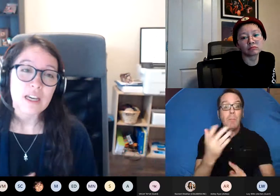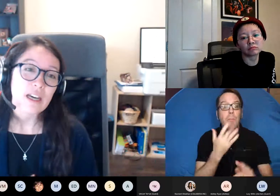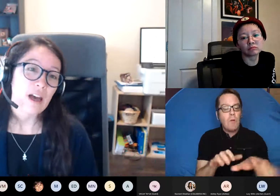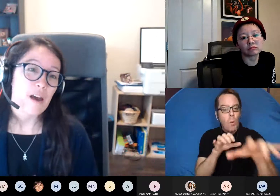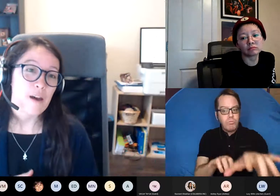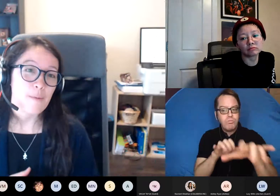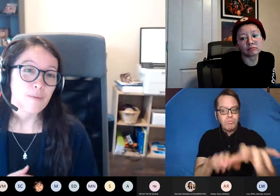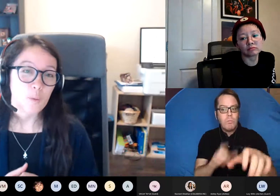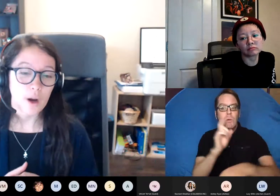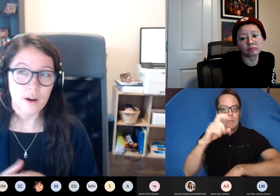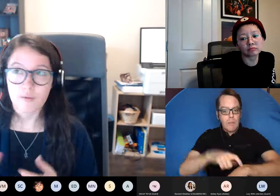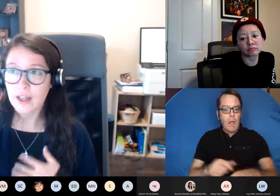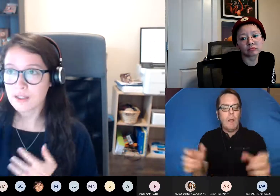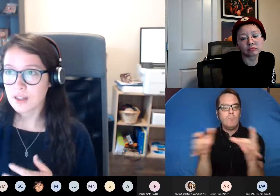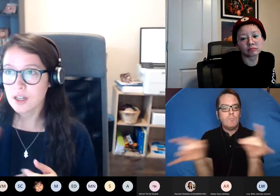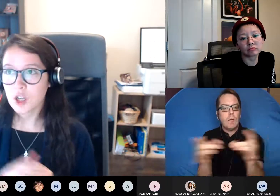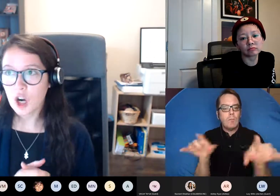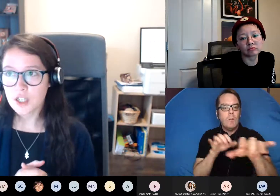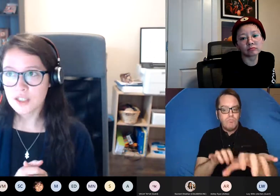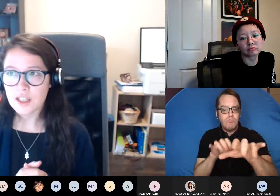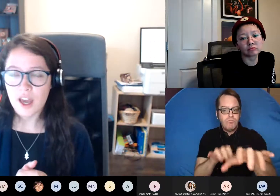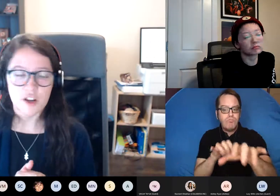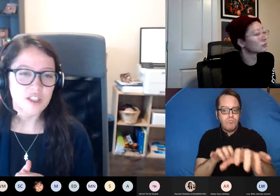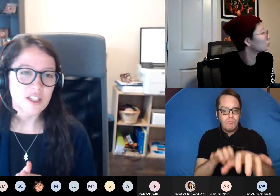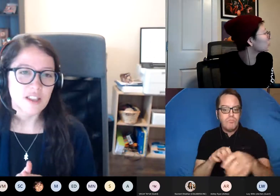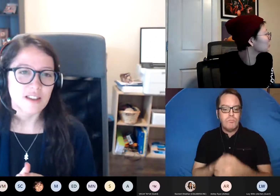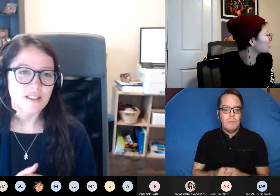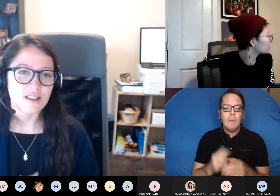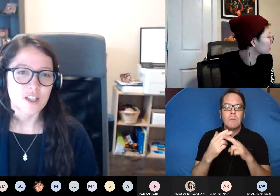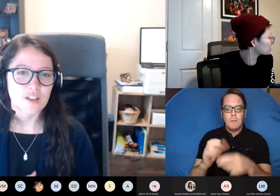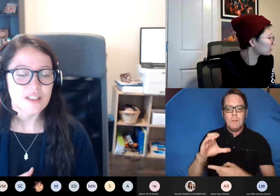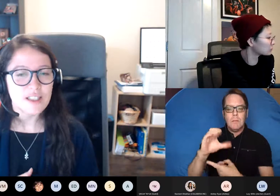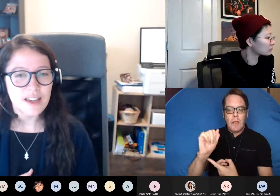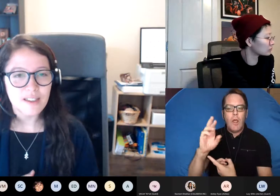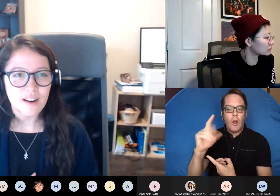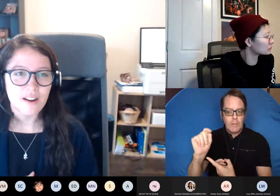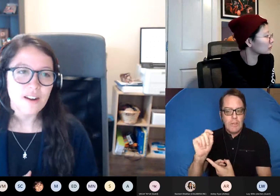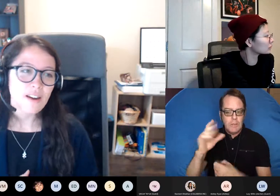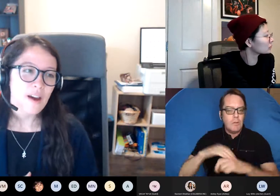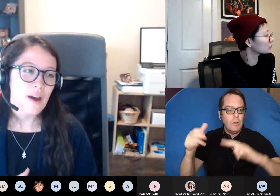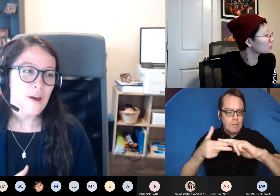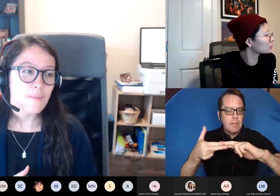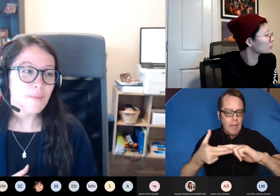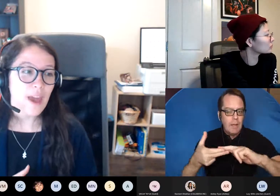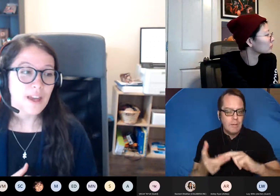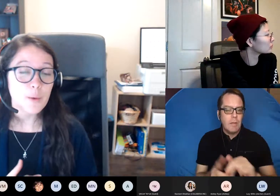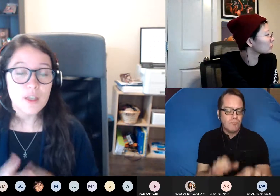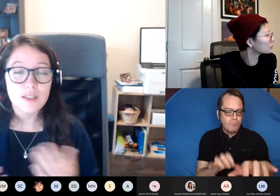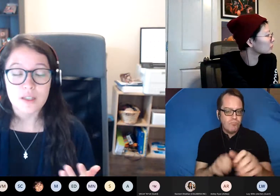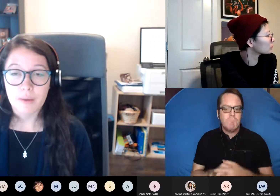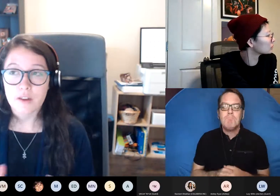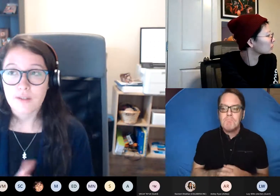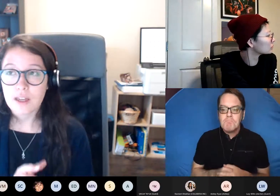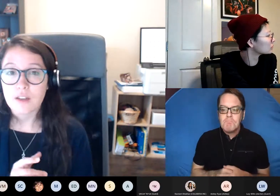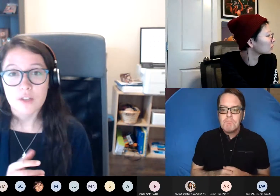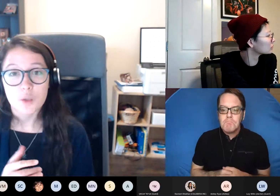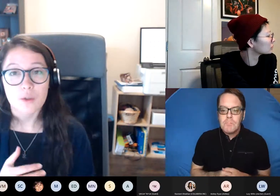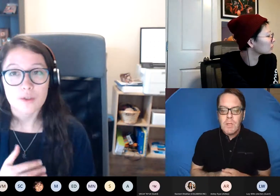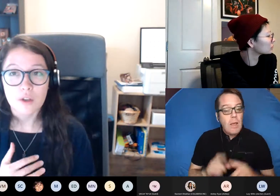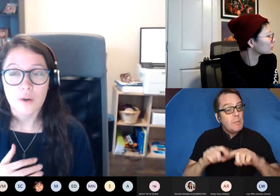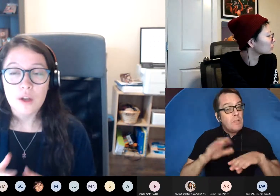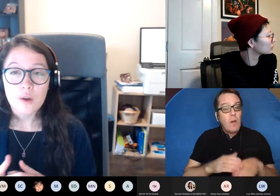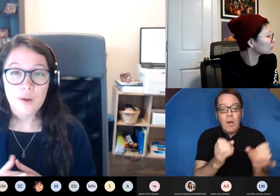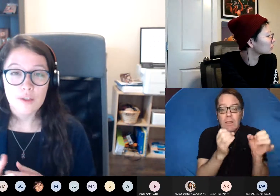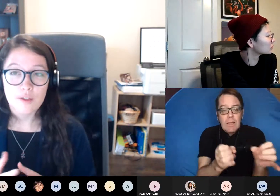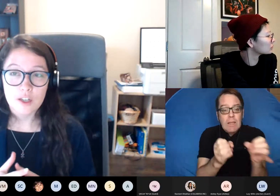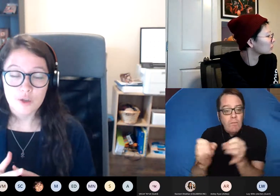captioning, where that's the CART, C-A-R-T, that is listed on the slide there. And it really does depend on the individual.